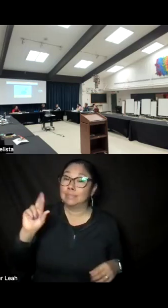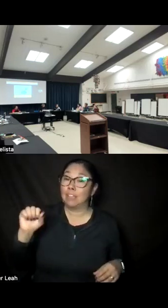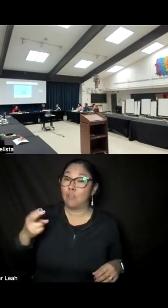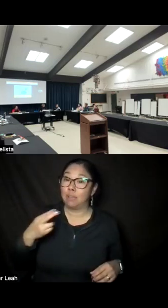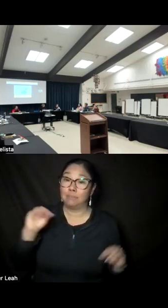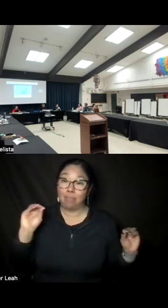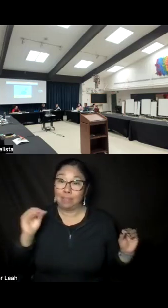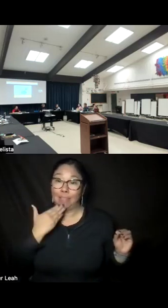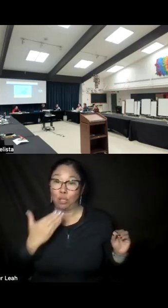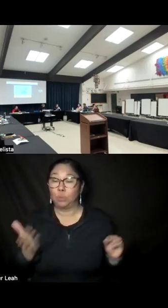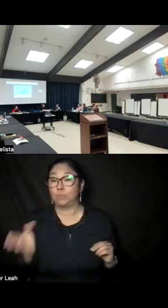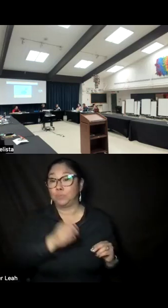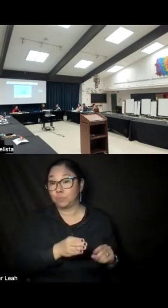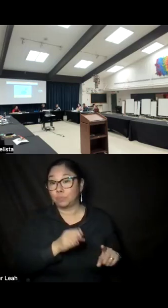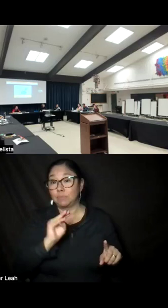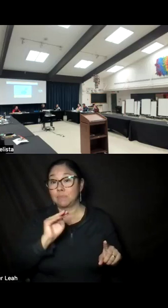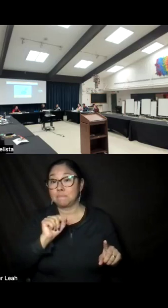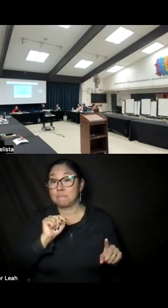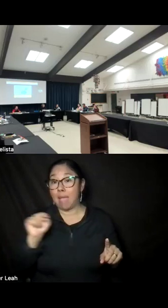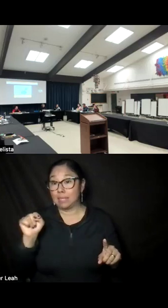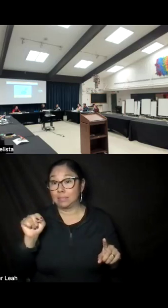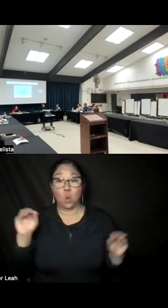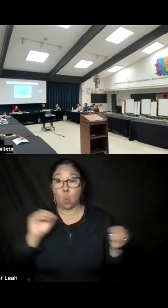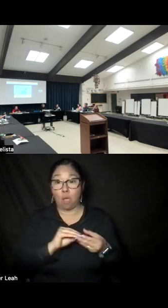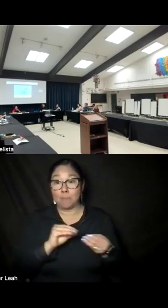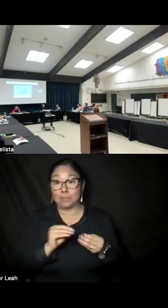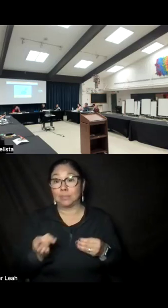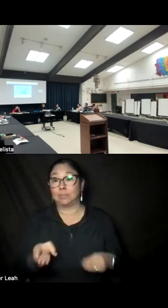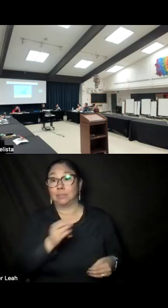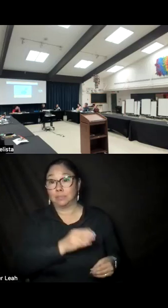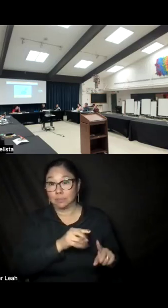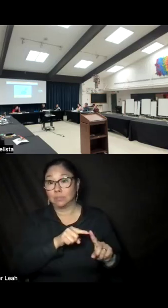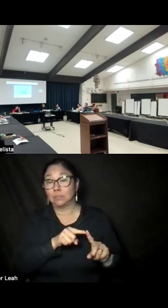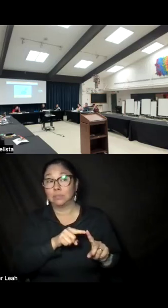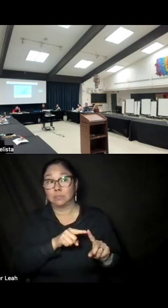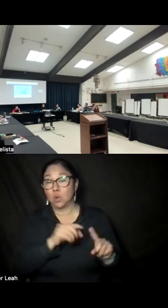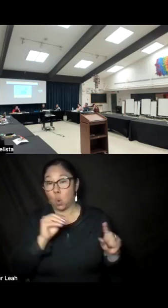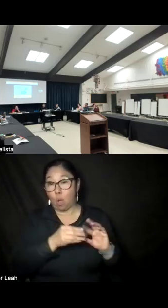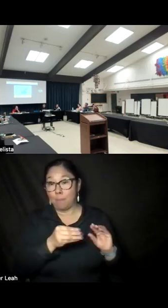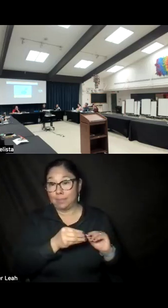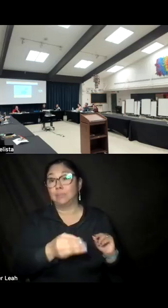you. Matt, I have no comments. No comments.